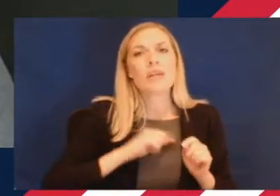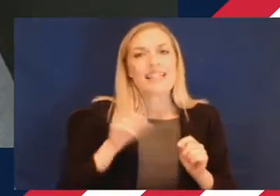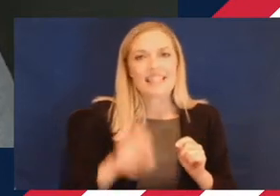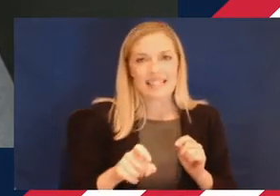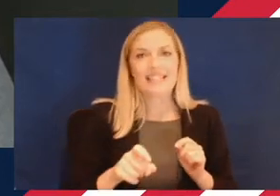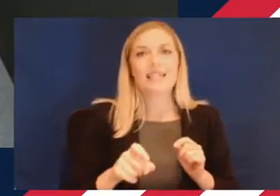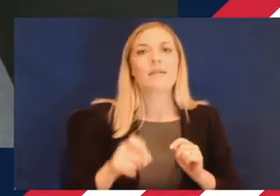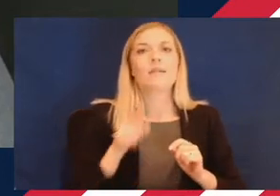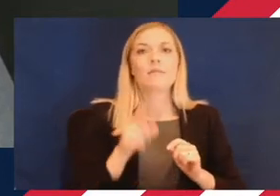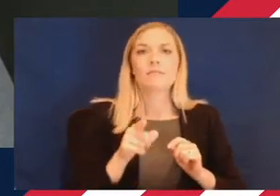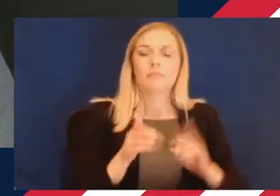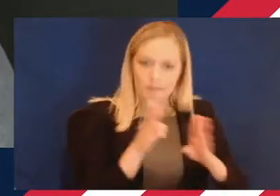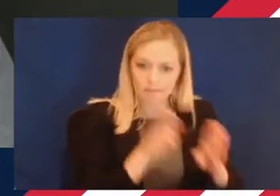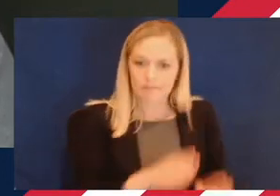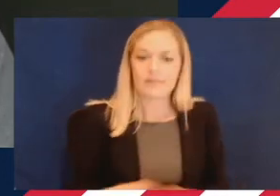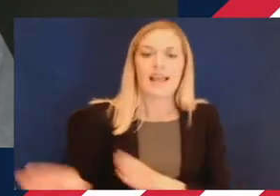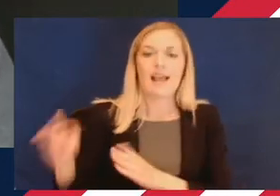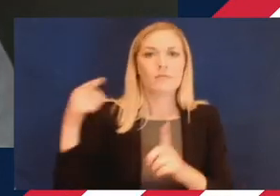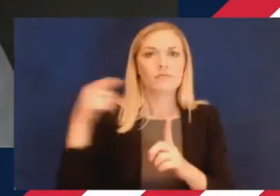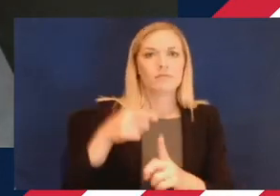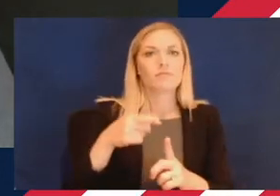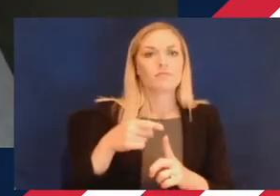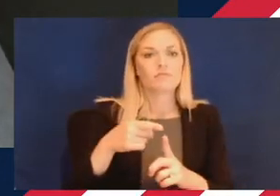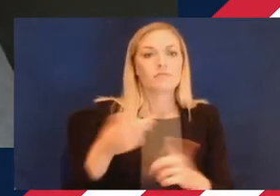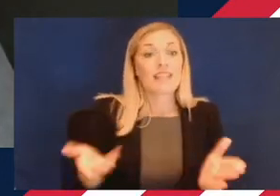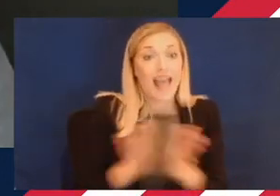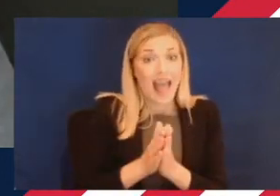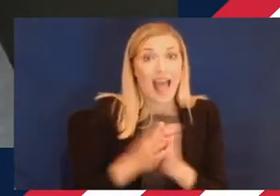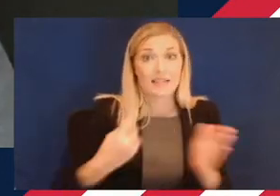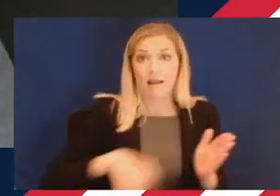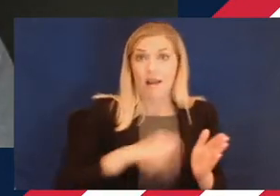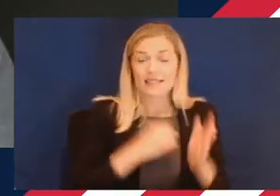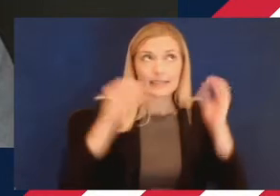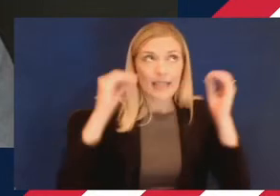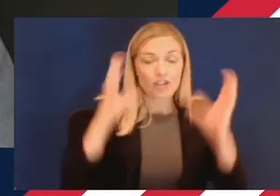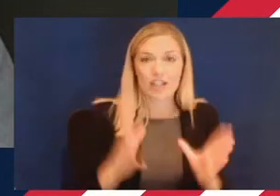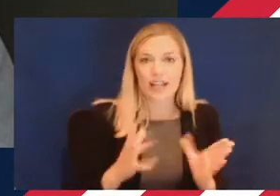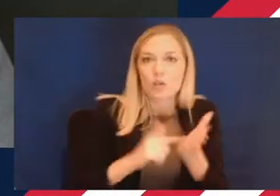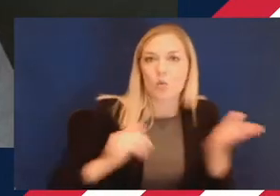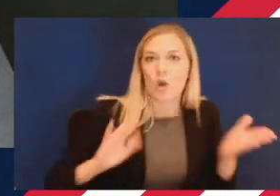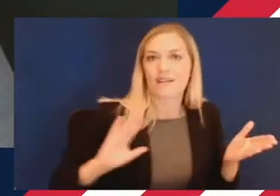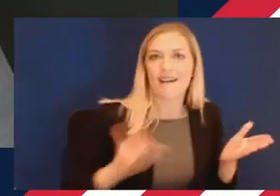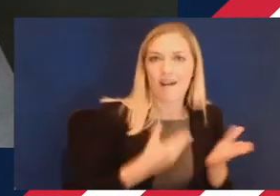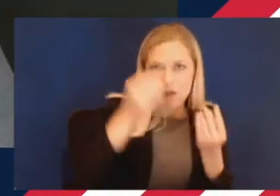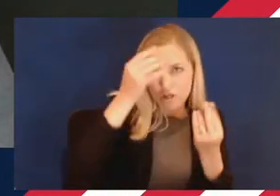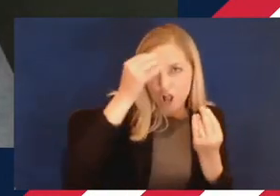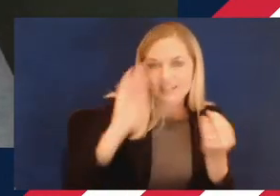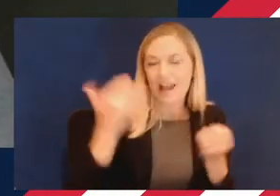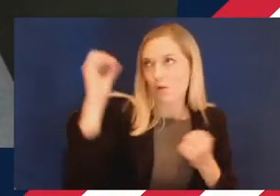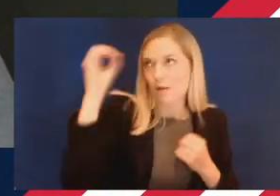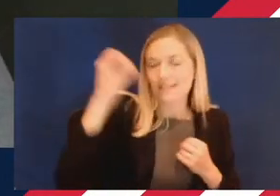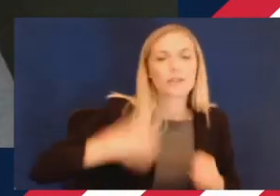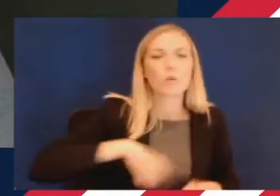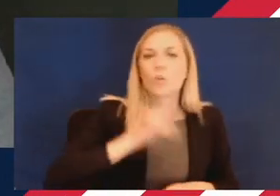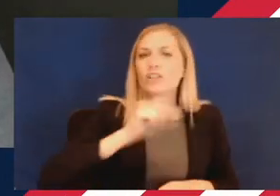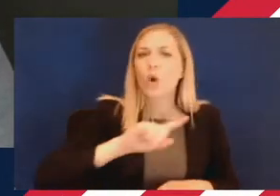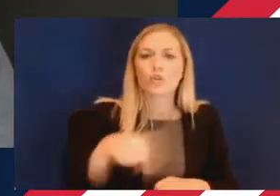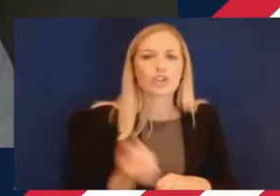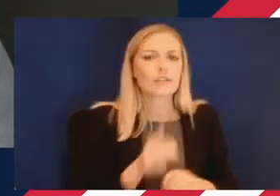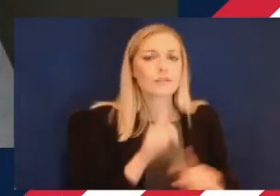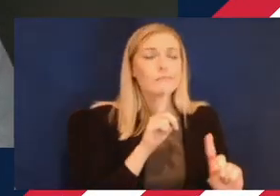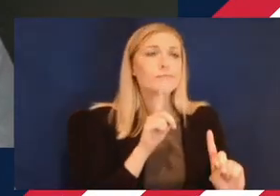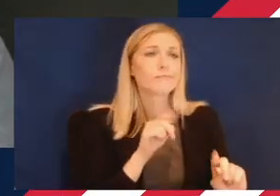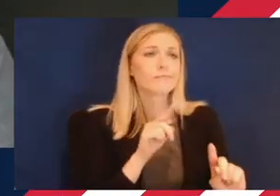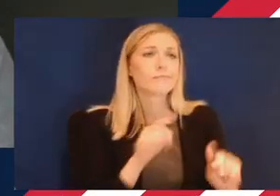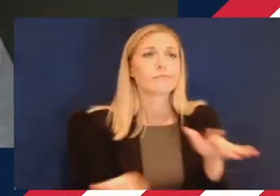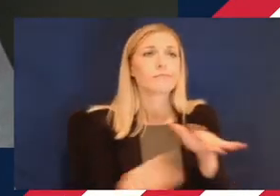the better choices is simple. Ask the educators what they think. We don't just go to work every day, we answer a call to serve. In